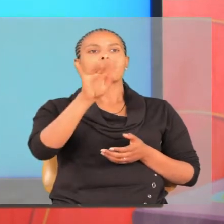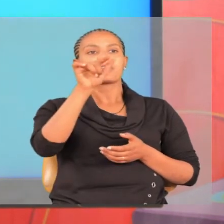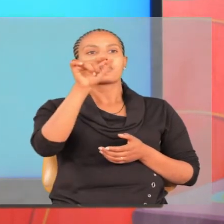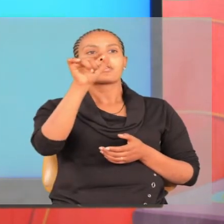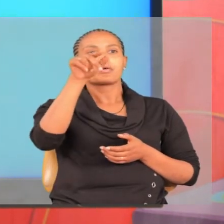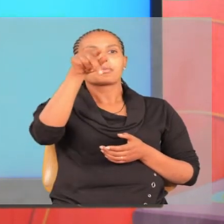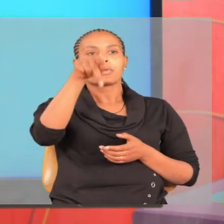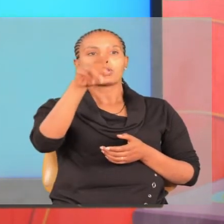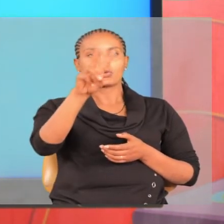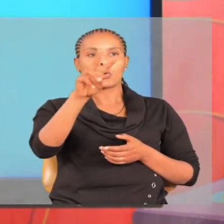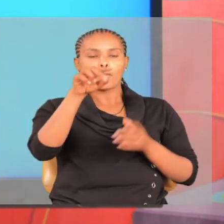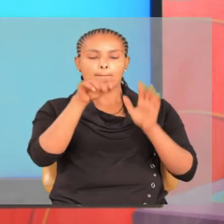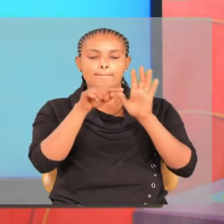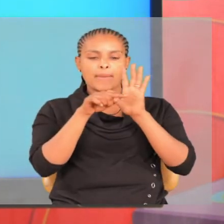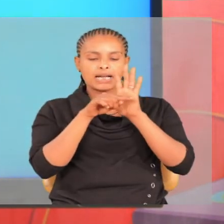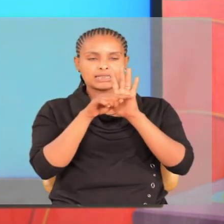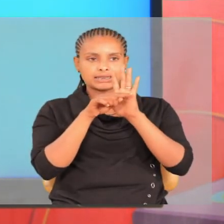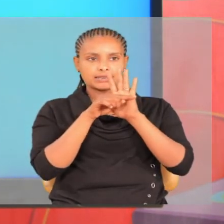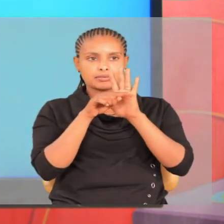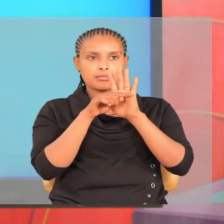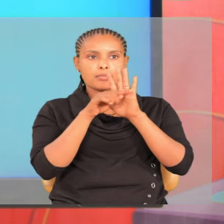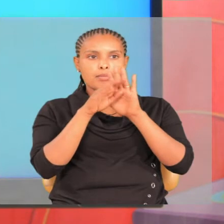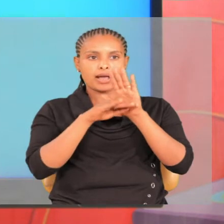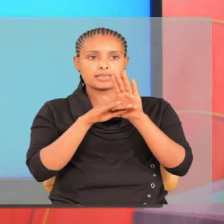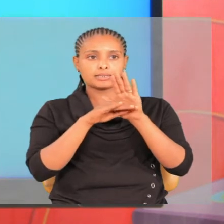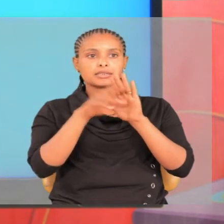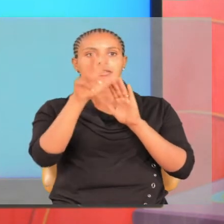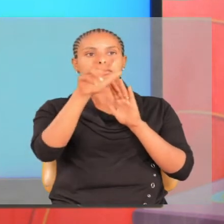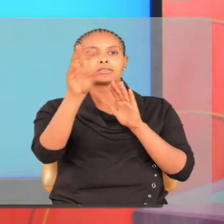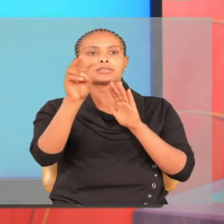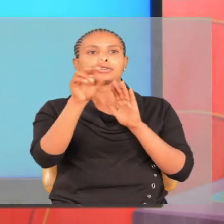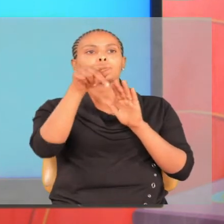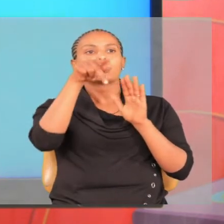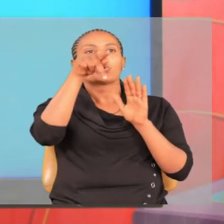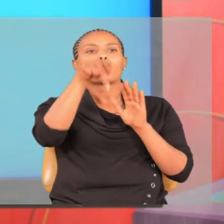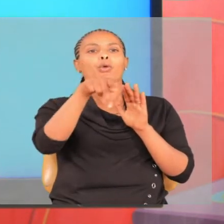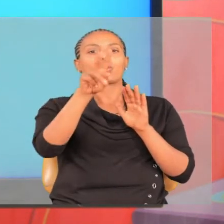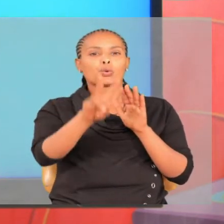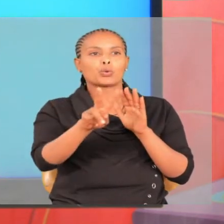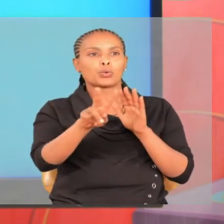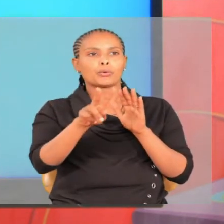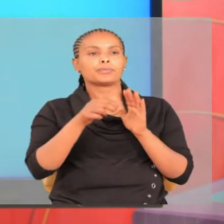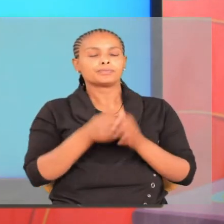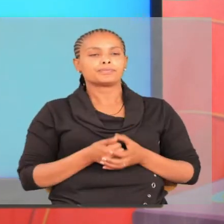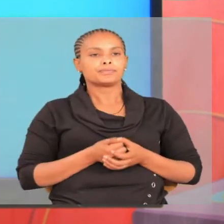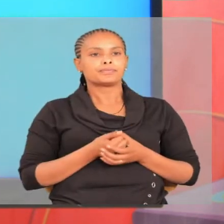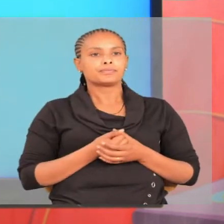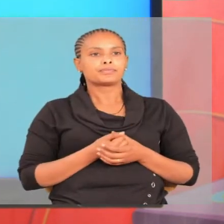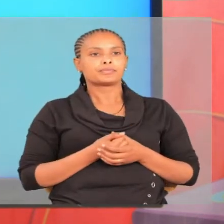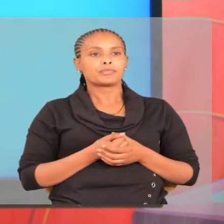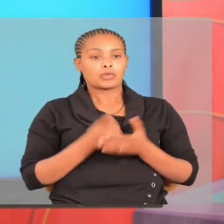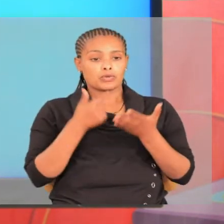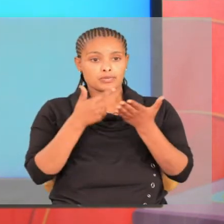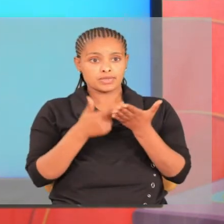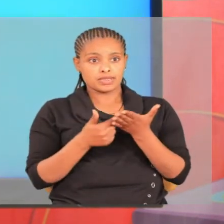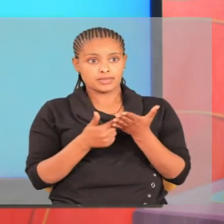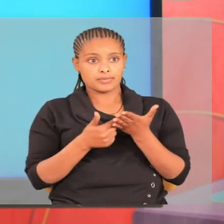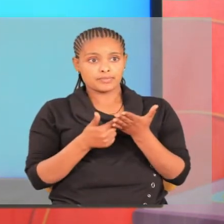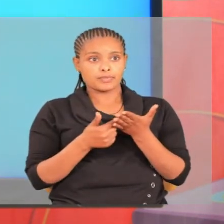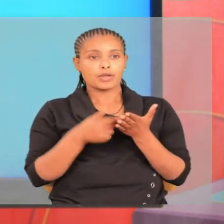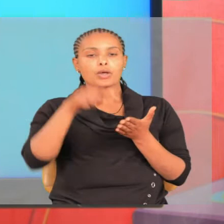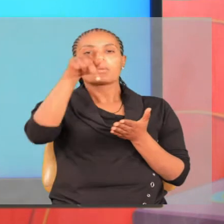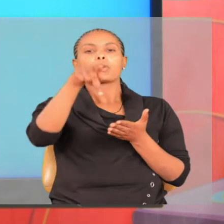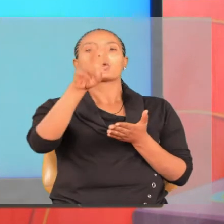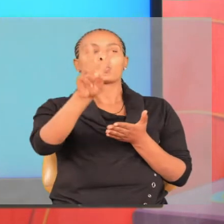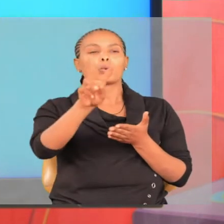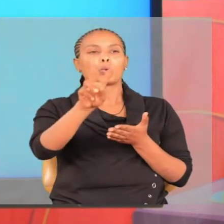34.97 P2 minus 36.97 P2 is 2 P2. 2 P2. From this,